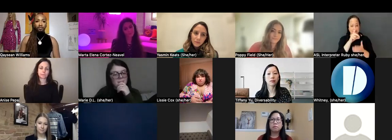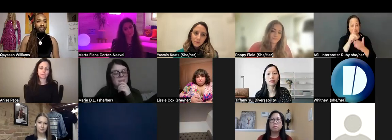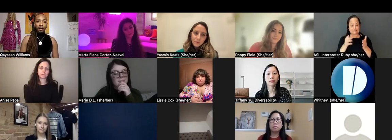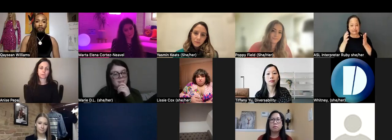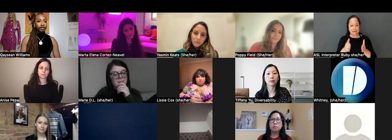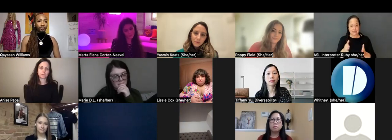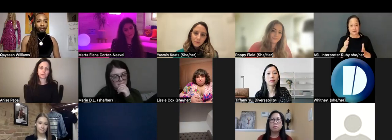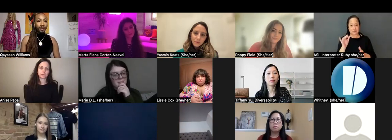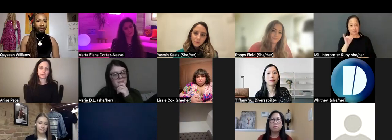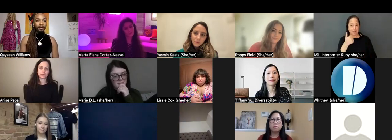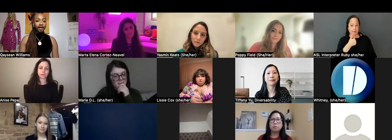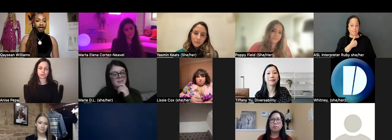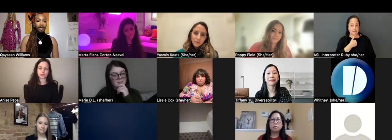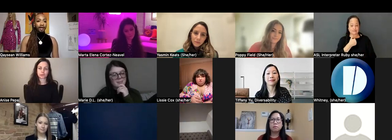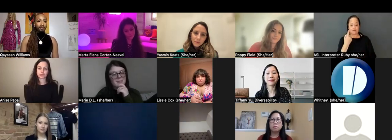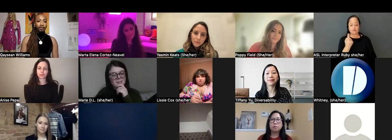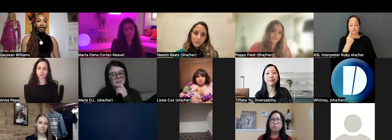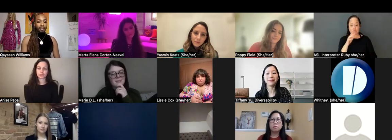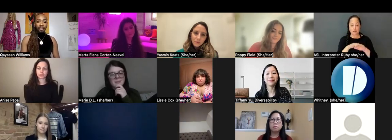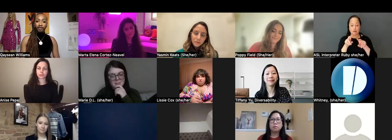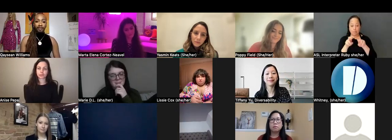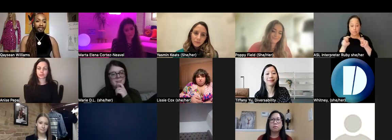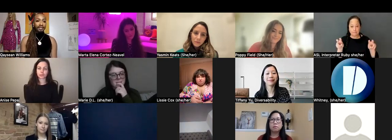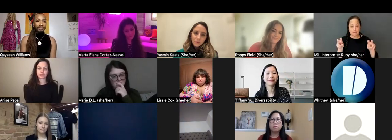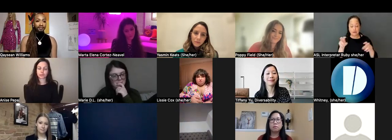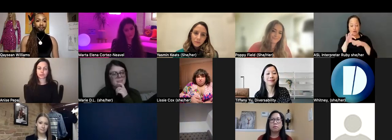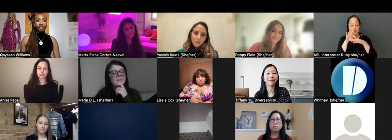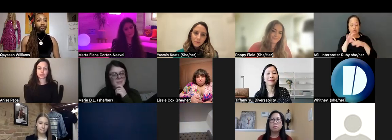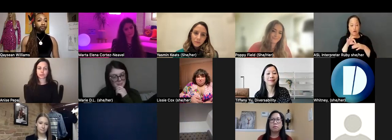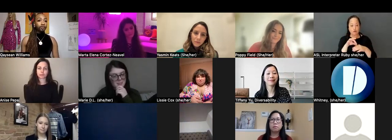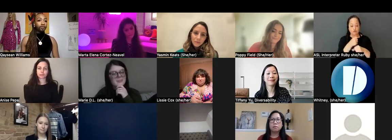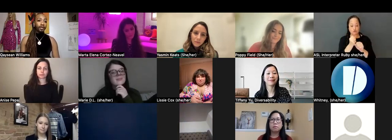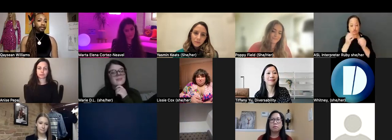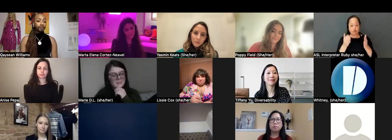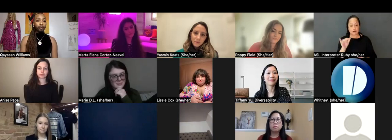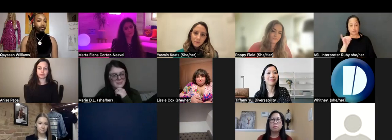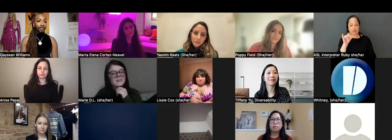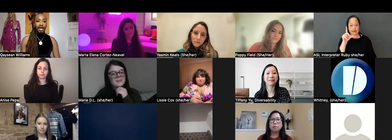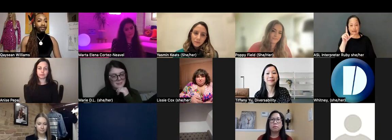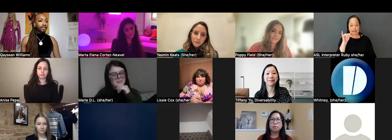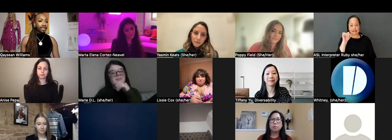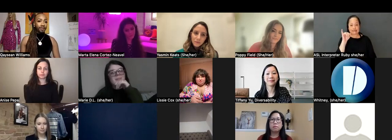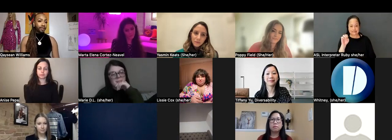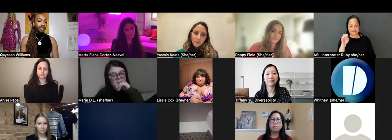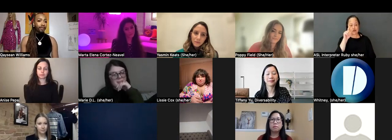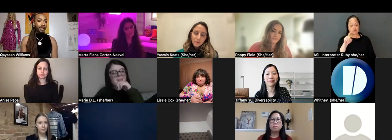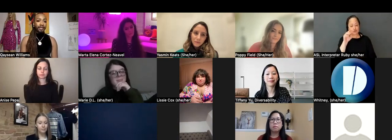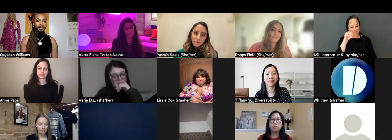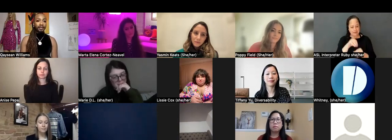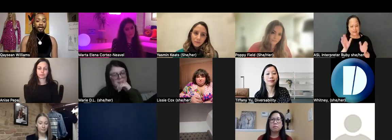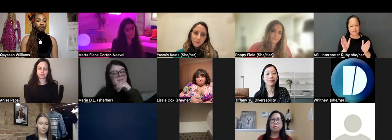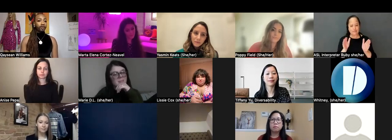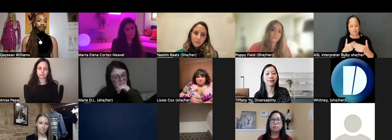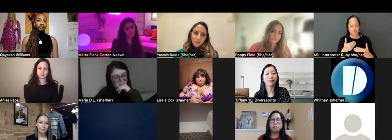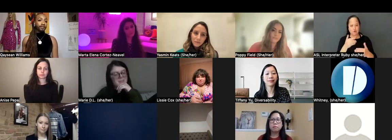such as myself or anyone on this panel, or content creator like Lissie, in the room when it comes to creating advertisements and campaigns